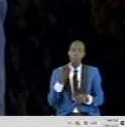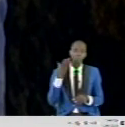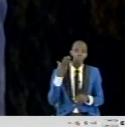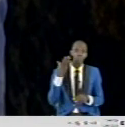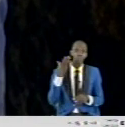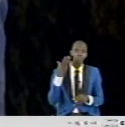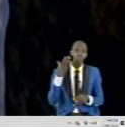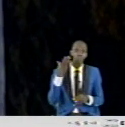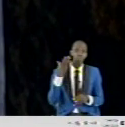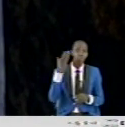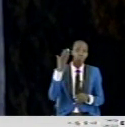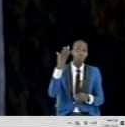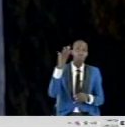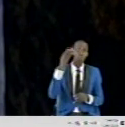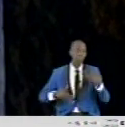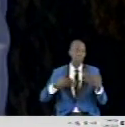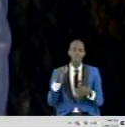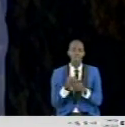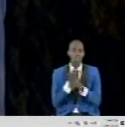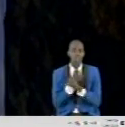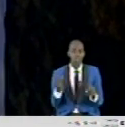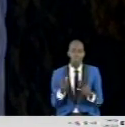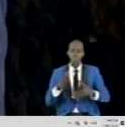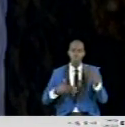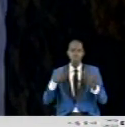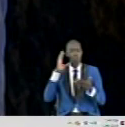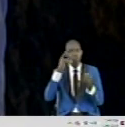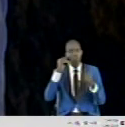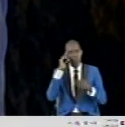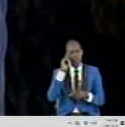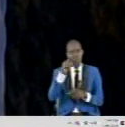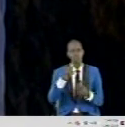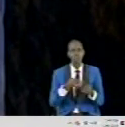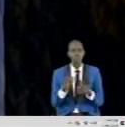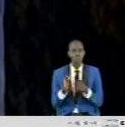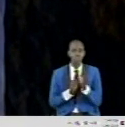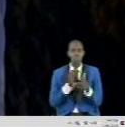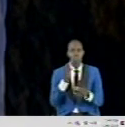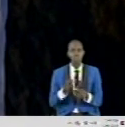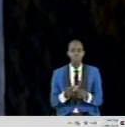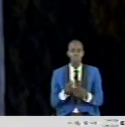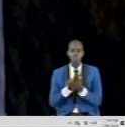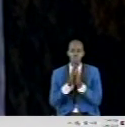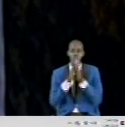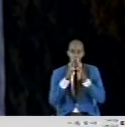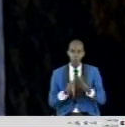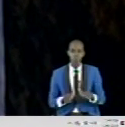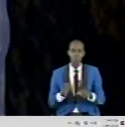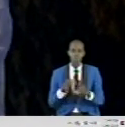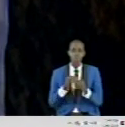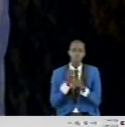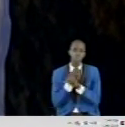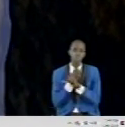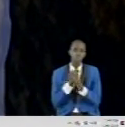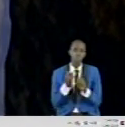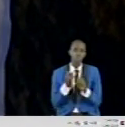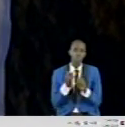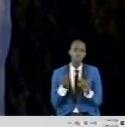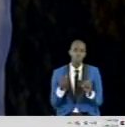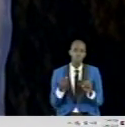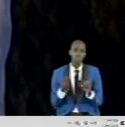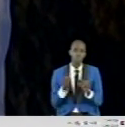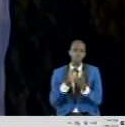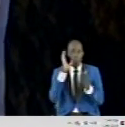Salvation Joy will come to you peace is salvation peace will come to